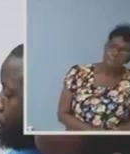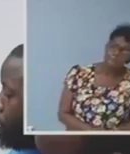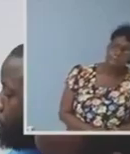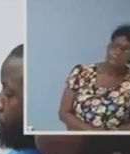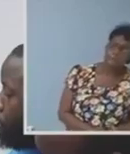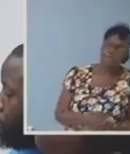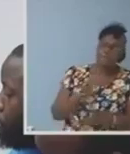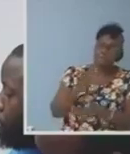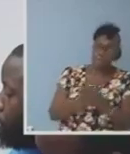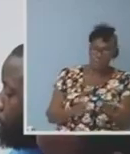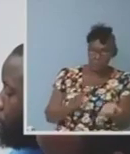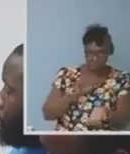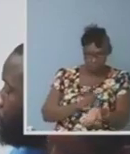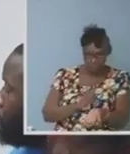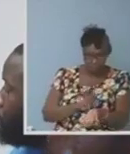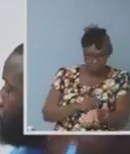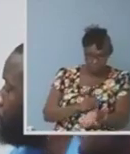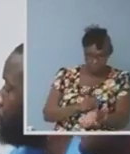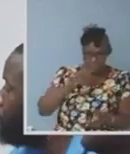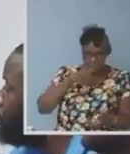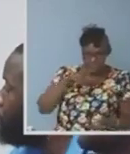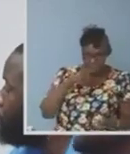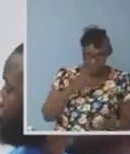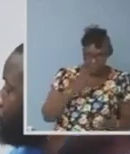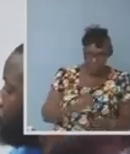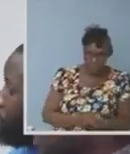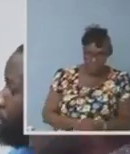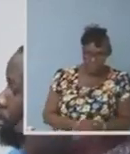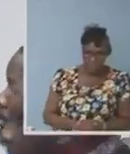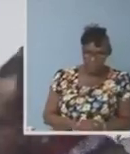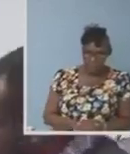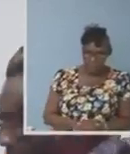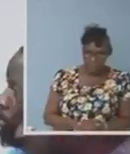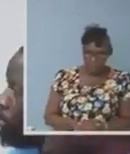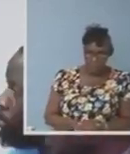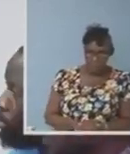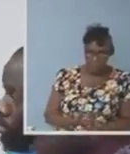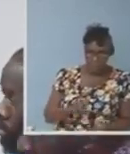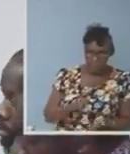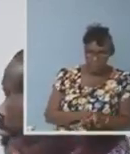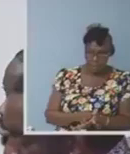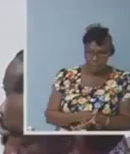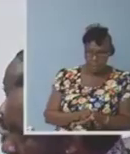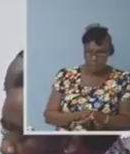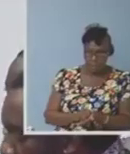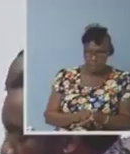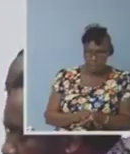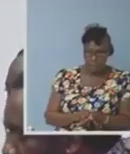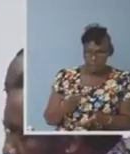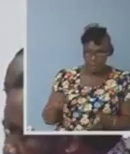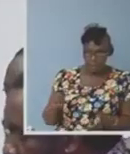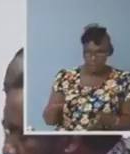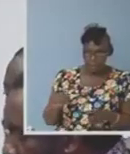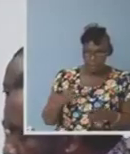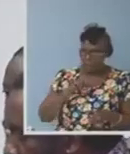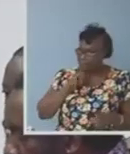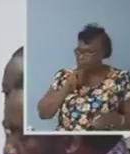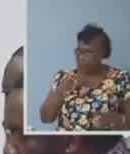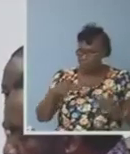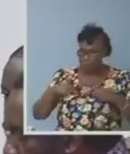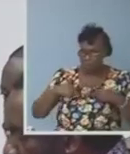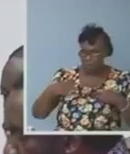some doctors have indicated, I don't know if Dr. Wheeler will say, that they do not have enough of the